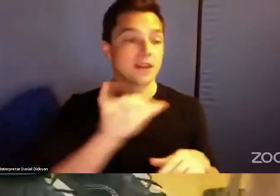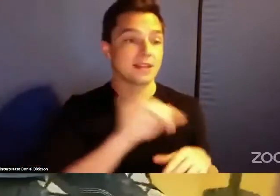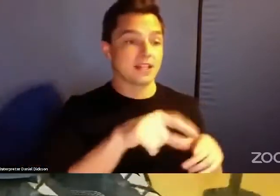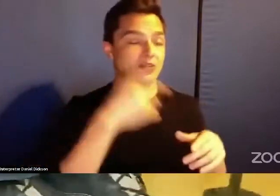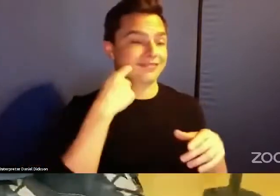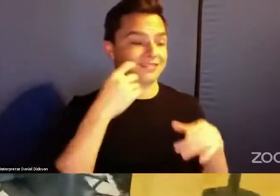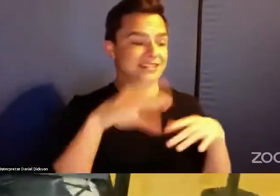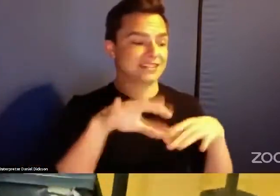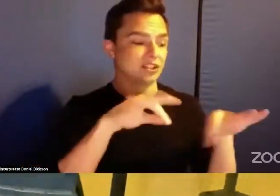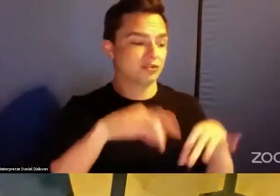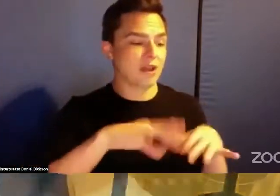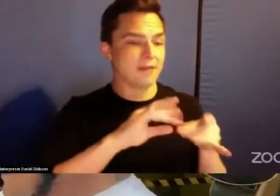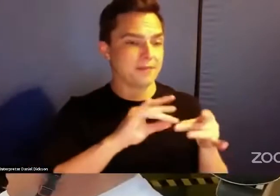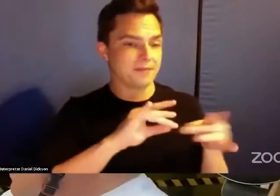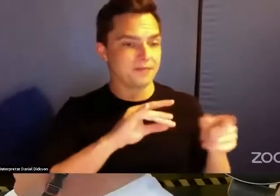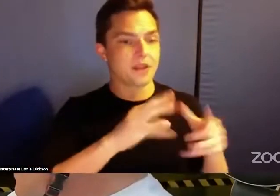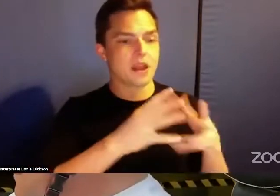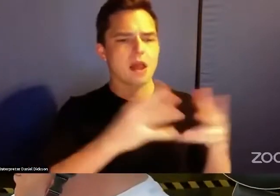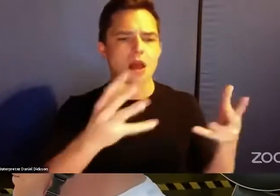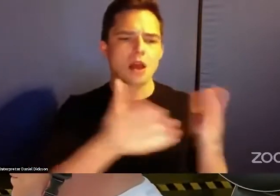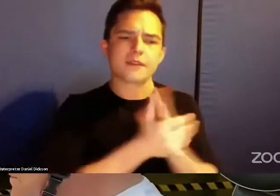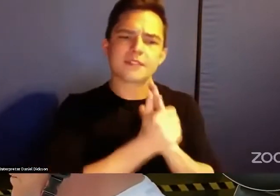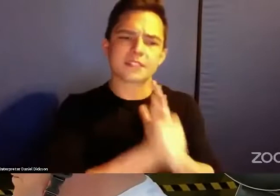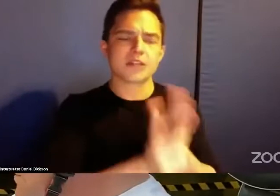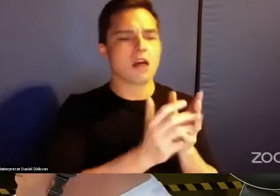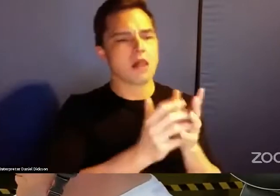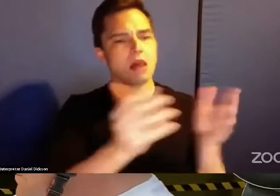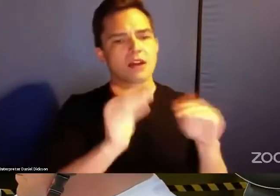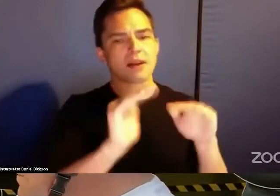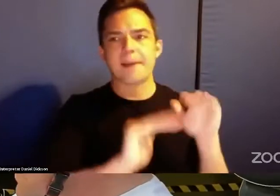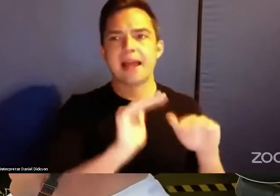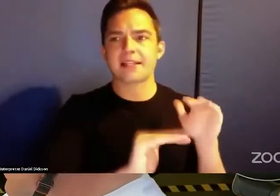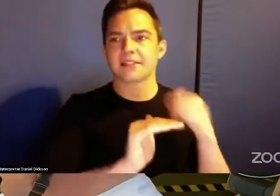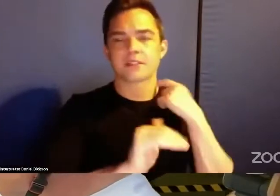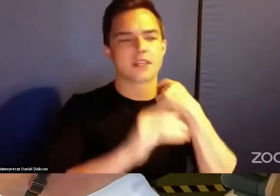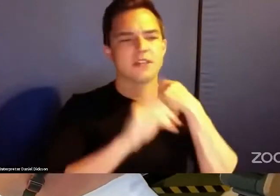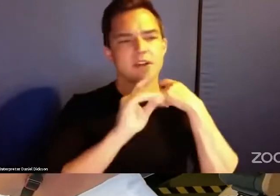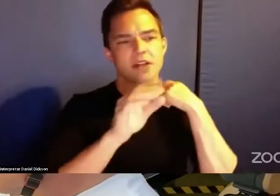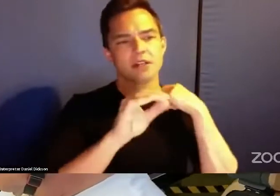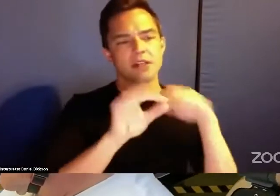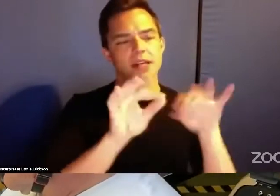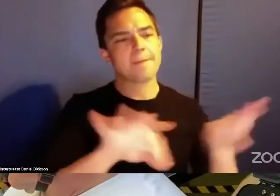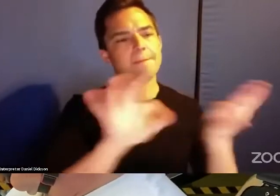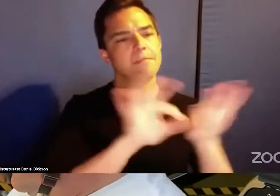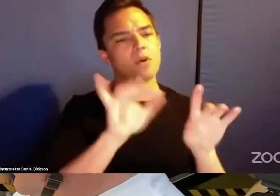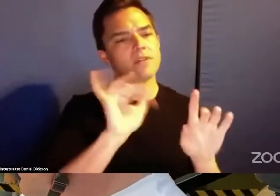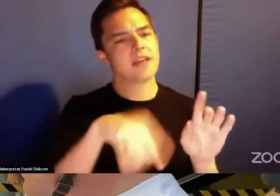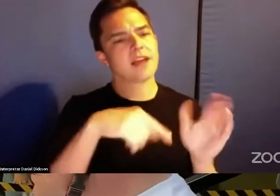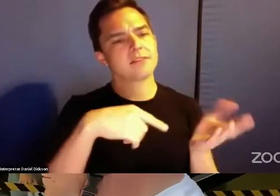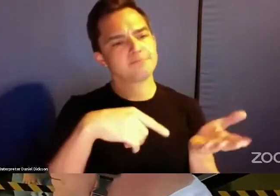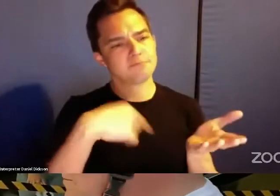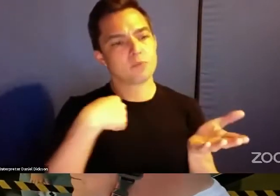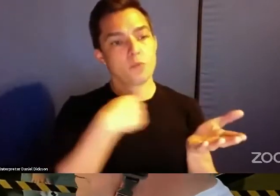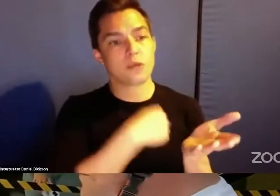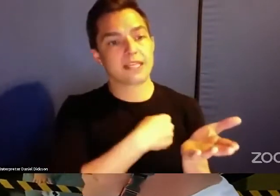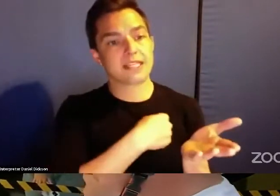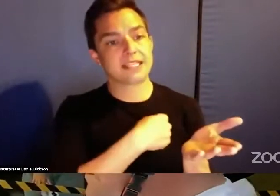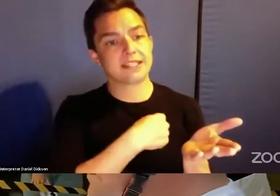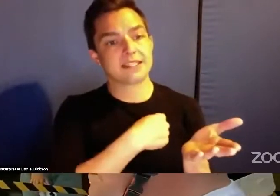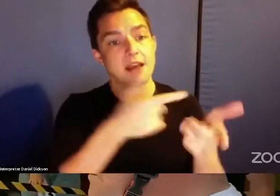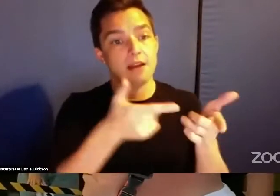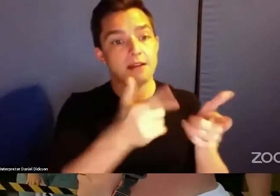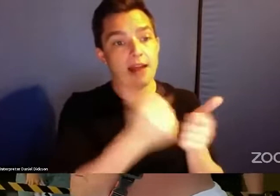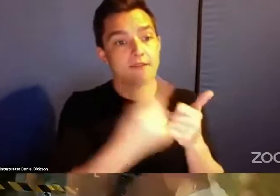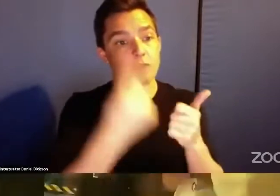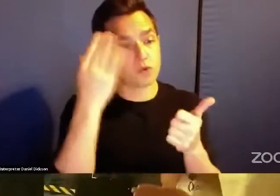a lot of skill, a lot of balance. It's important that we let everybody know that Skevo is